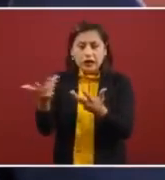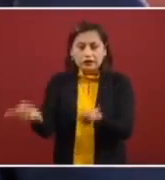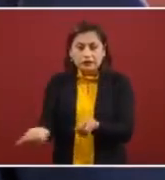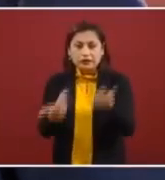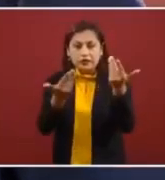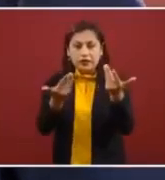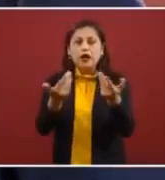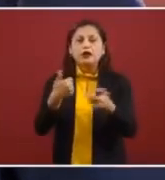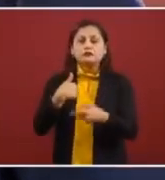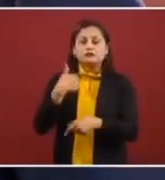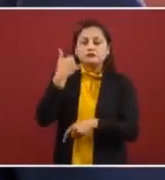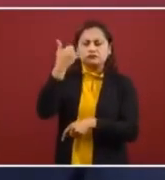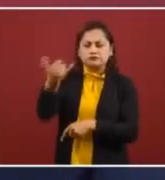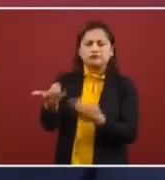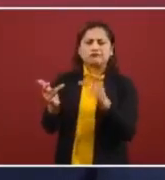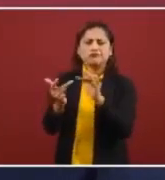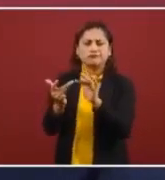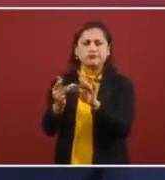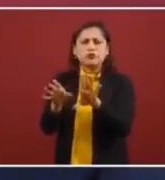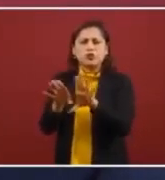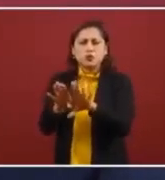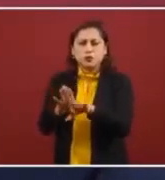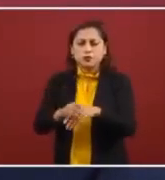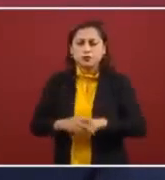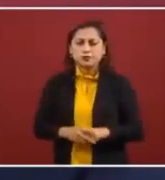so throughout the whole country,